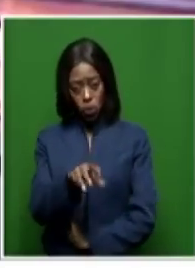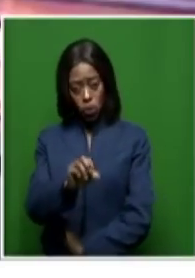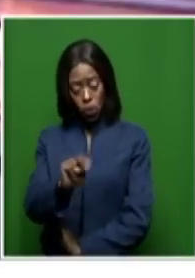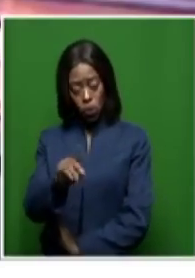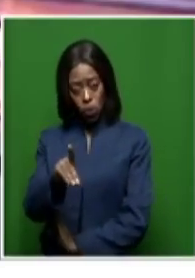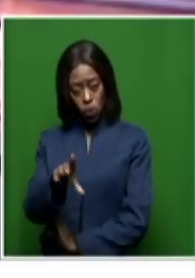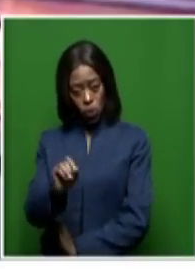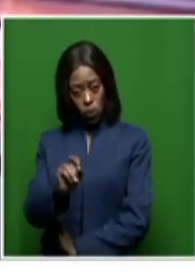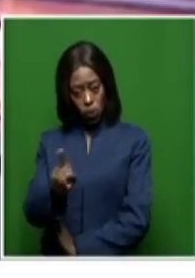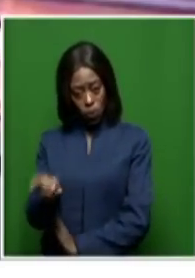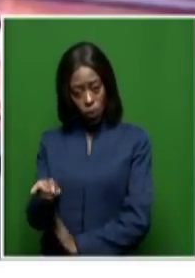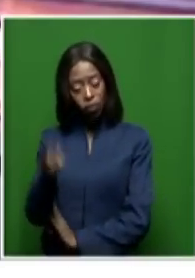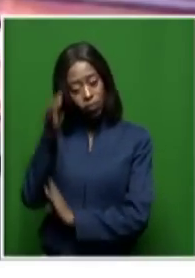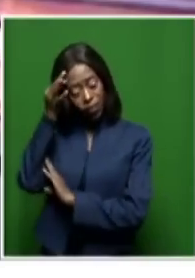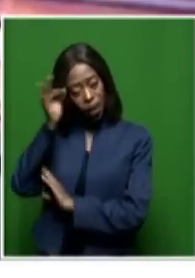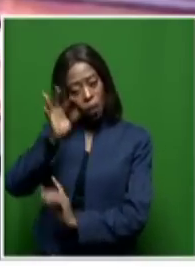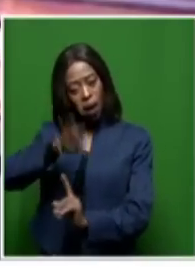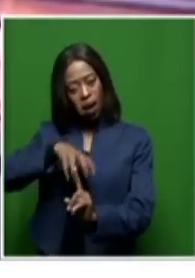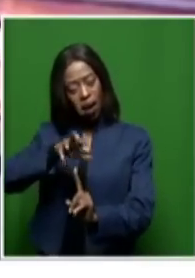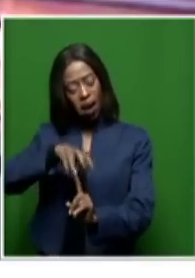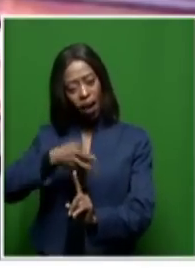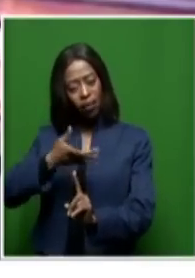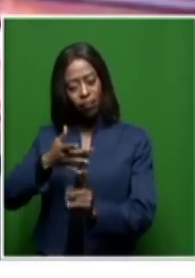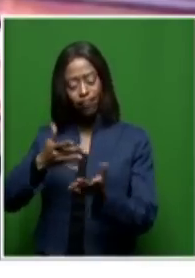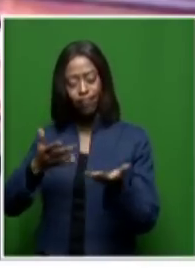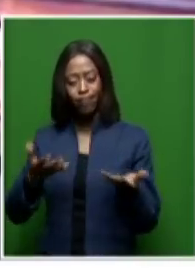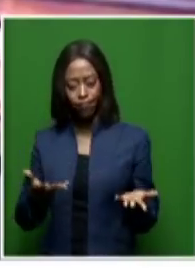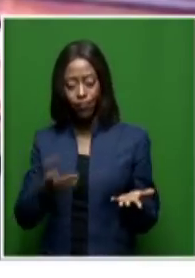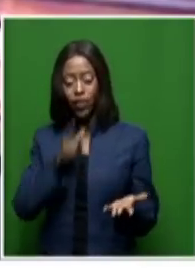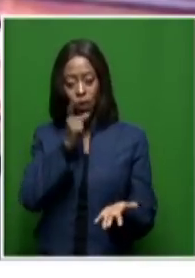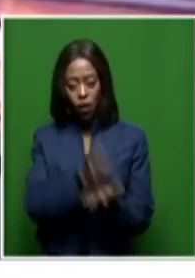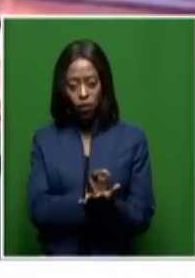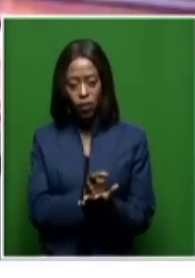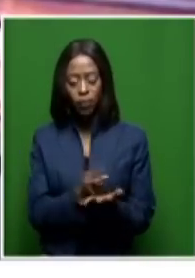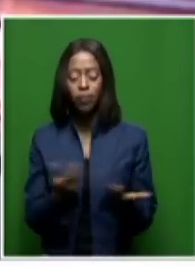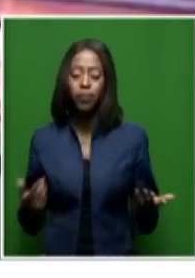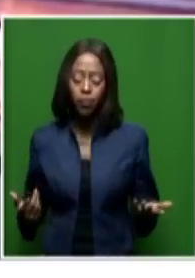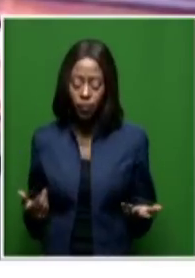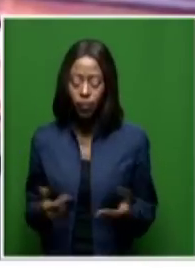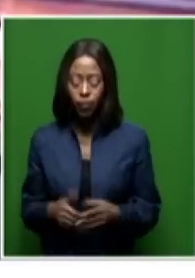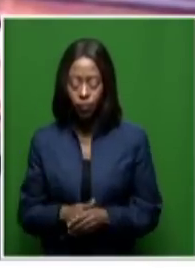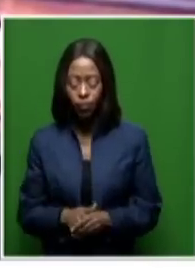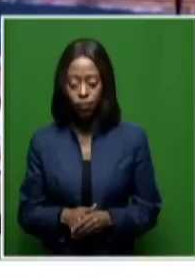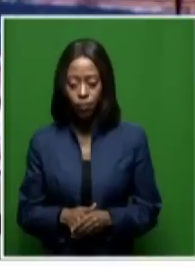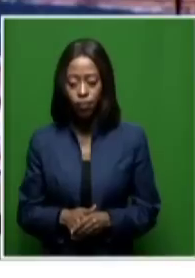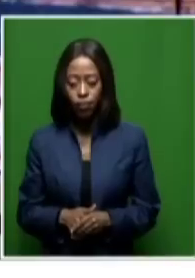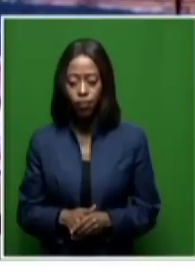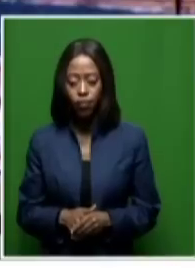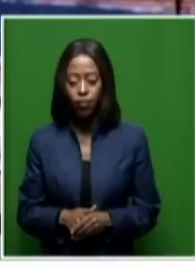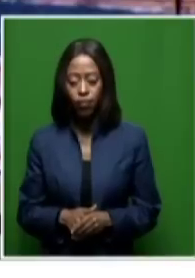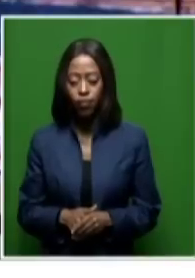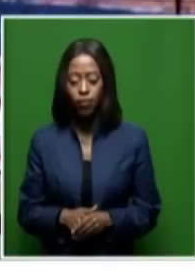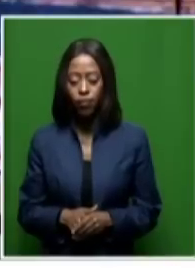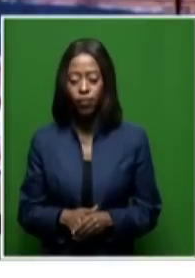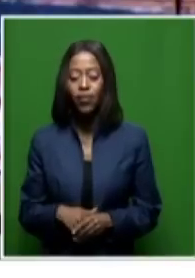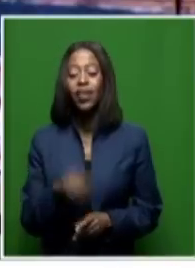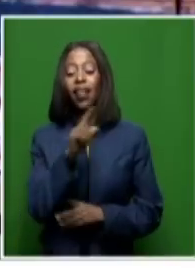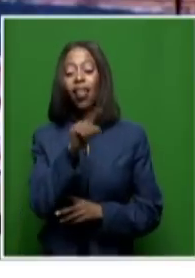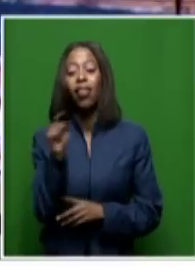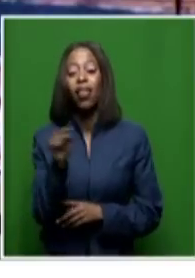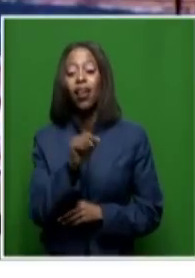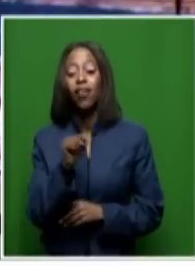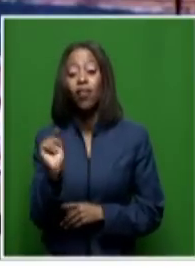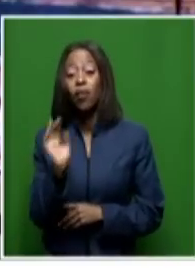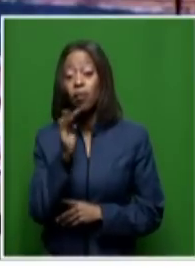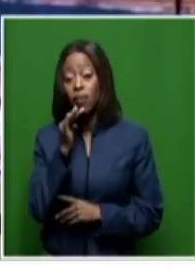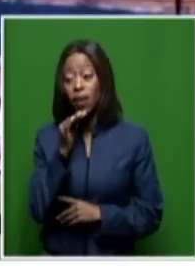Commission in terms of state capture was just, a confirmation. All right, of we're what coming we know. to that. Yeah. So therefore, if